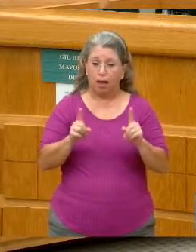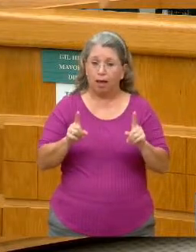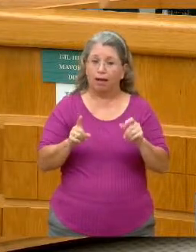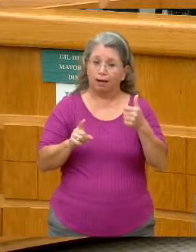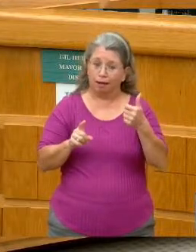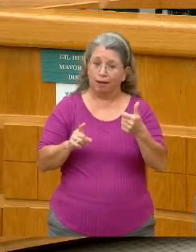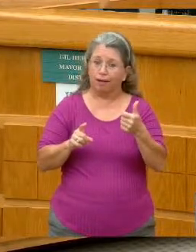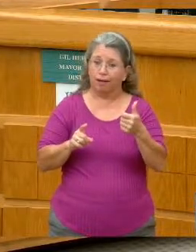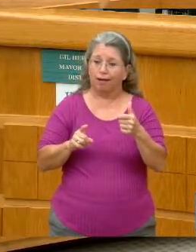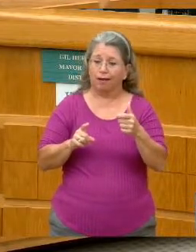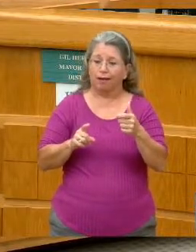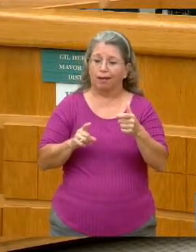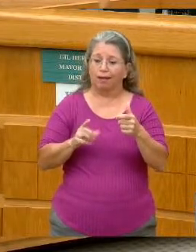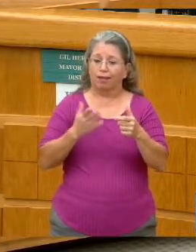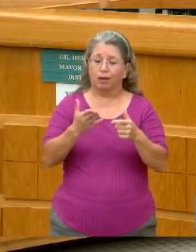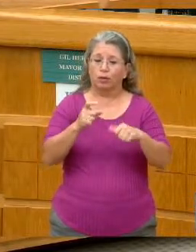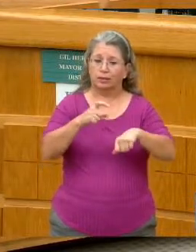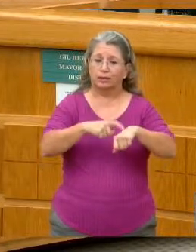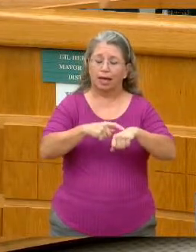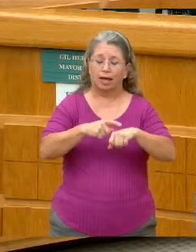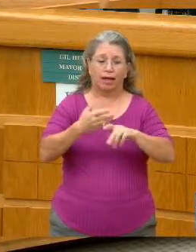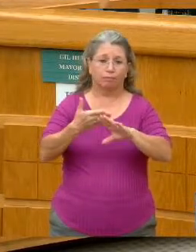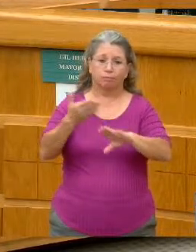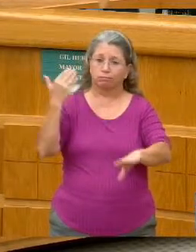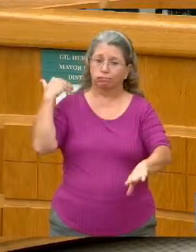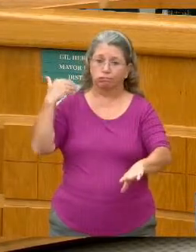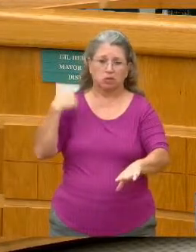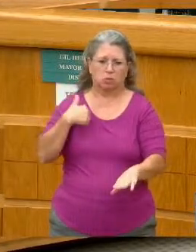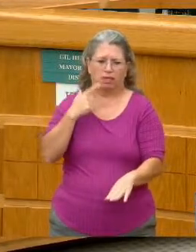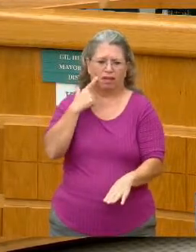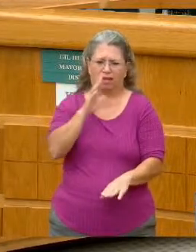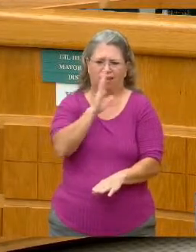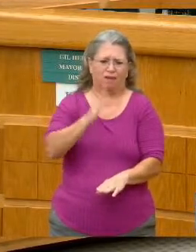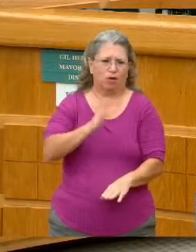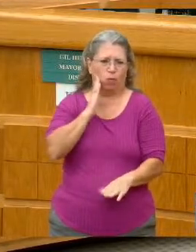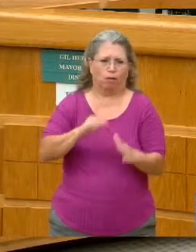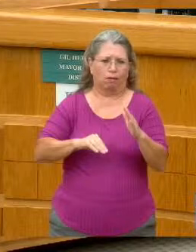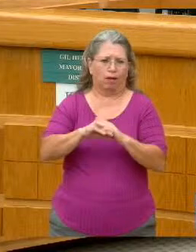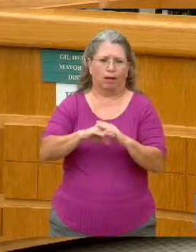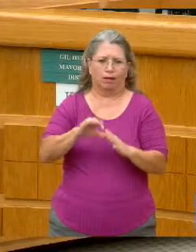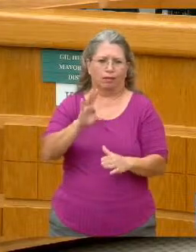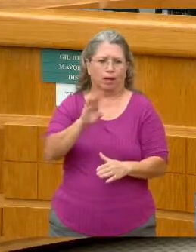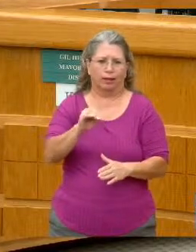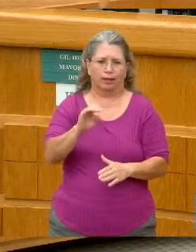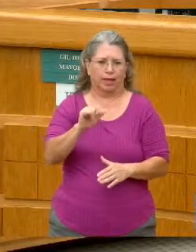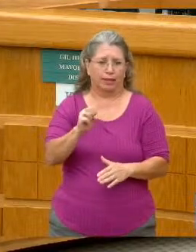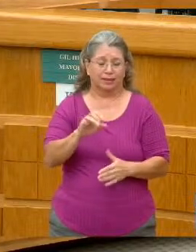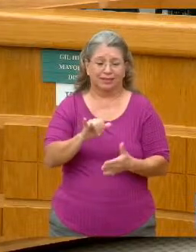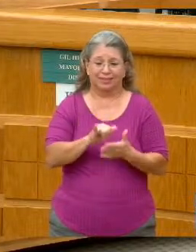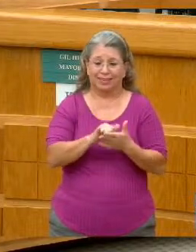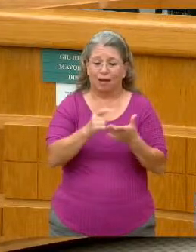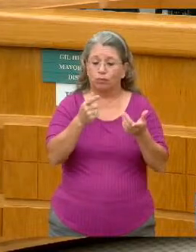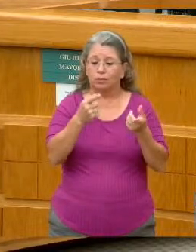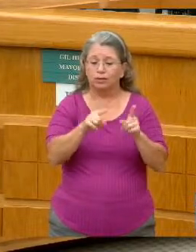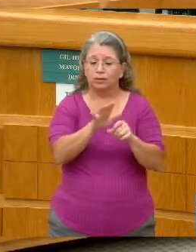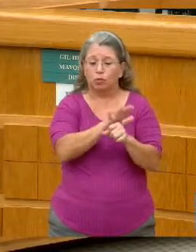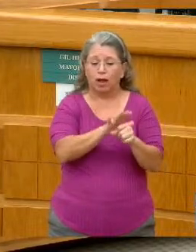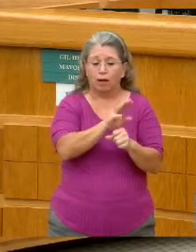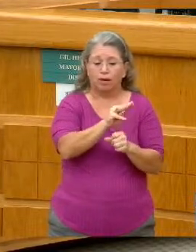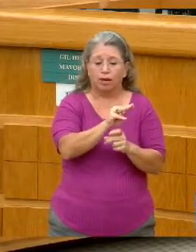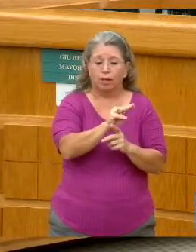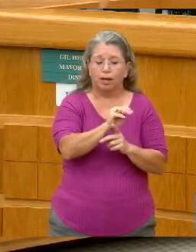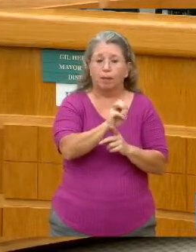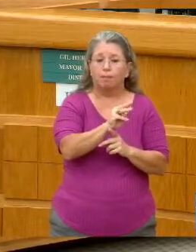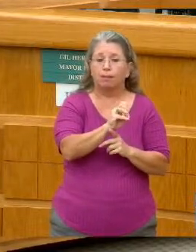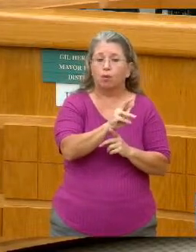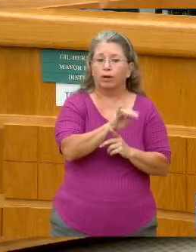time when it was unthinkable that we would have 90 cases in one day, and that time was right around Memorial Day, when the summer was